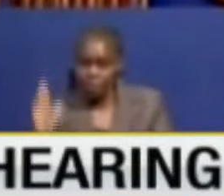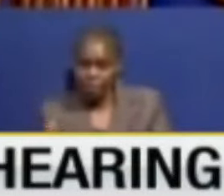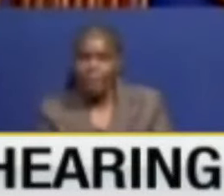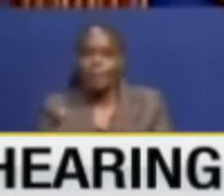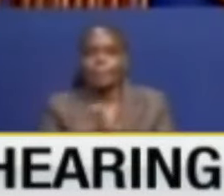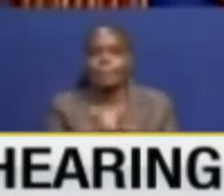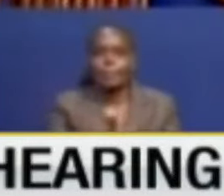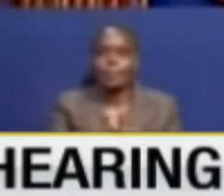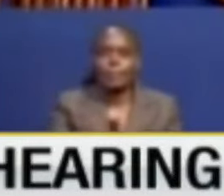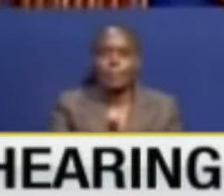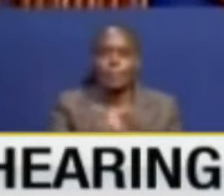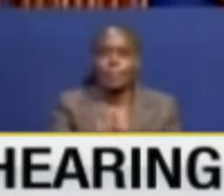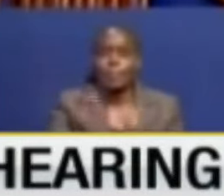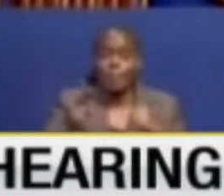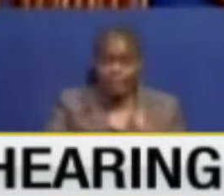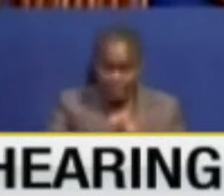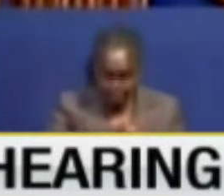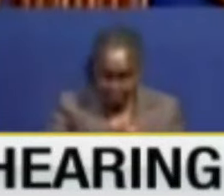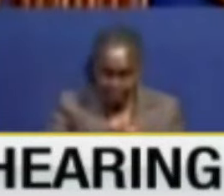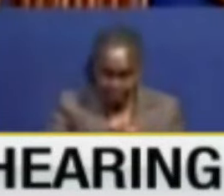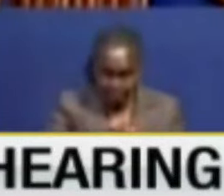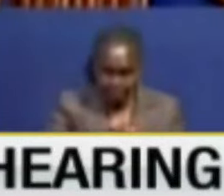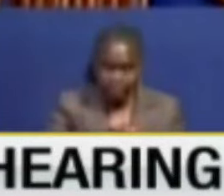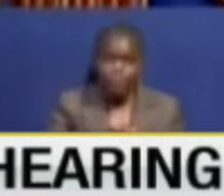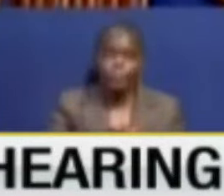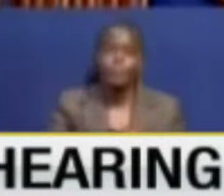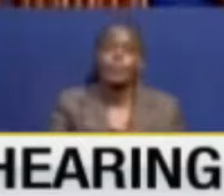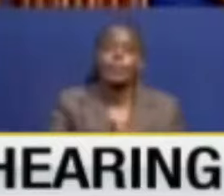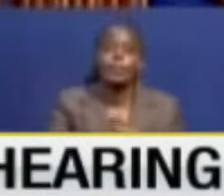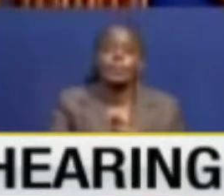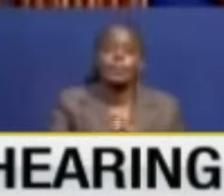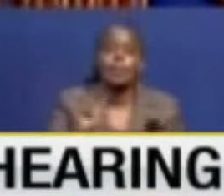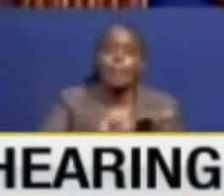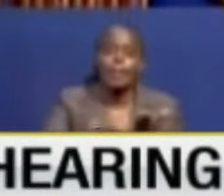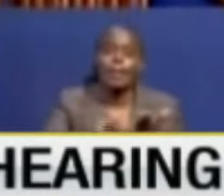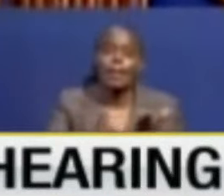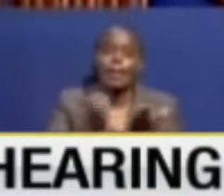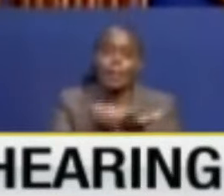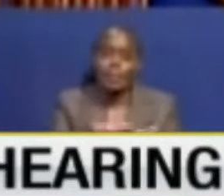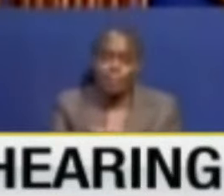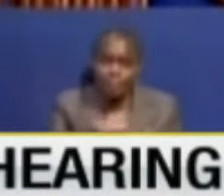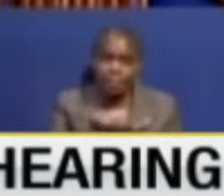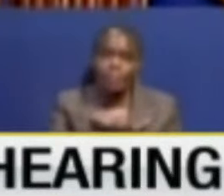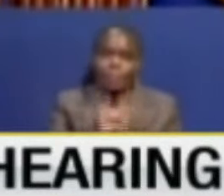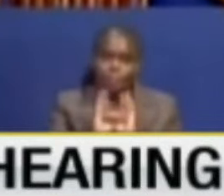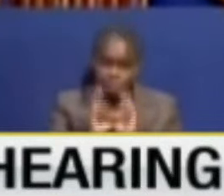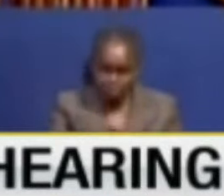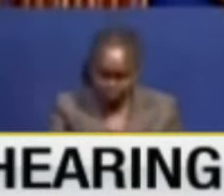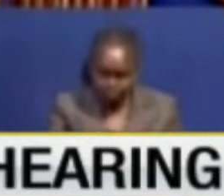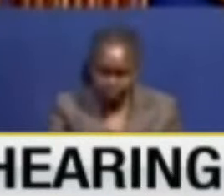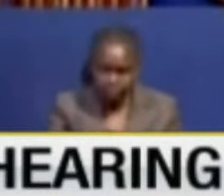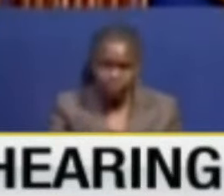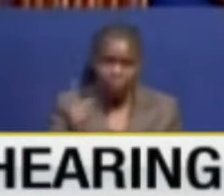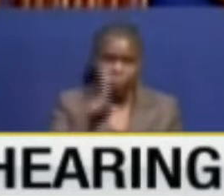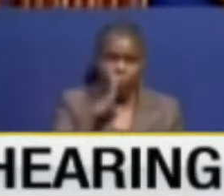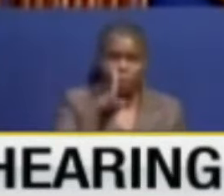Similarly, on the 17th of August 2024, the Office of the Clerk of the Senate received a response, reference